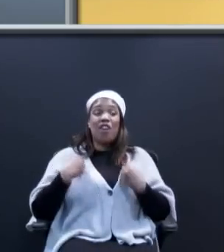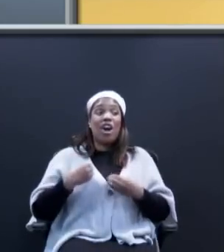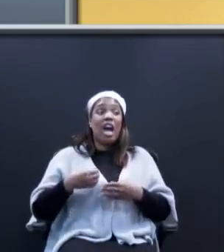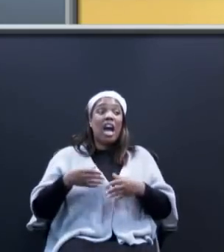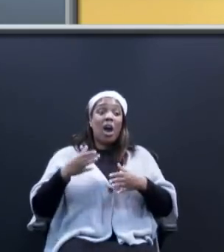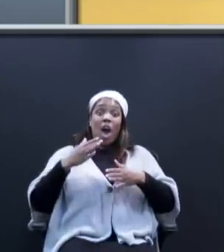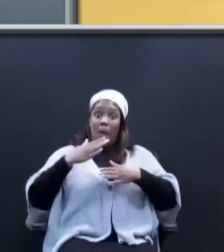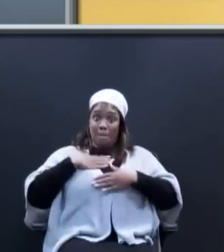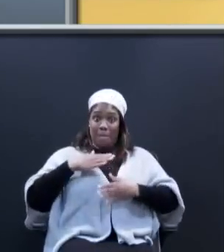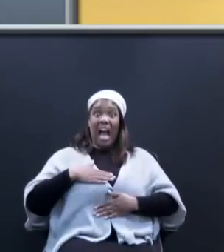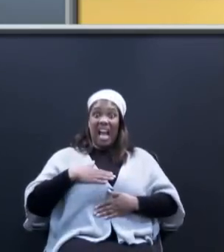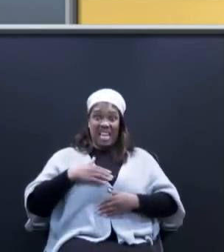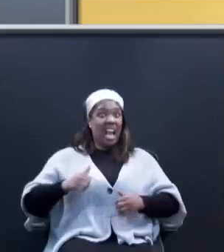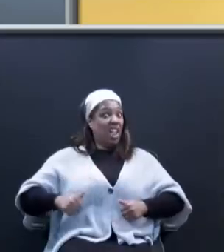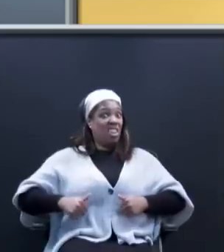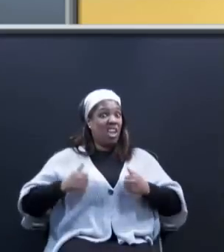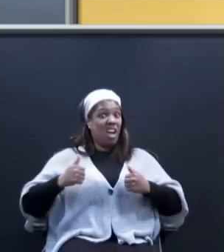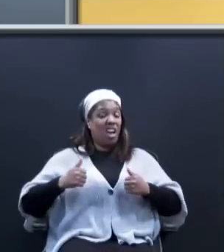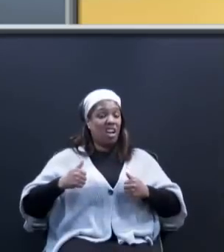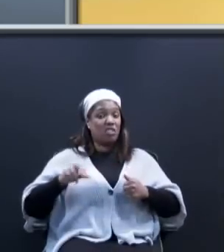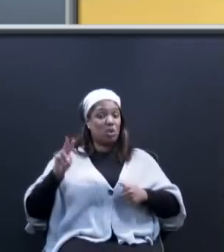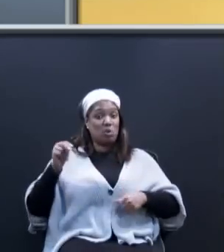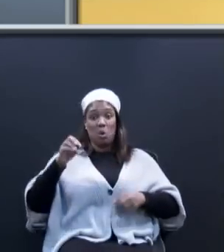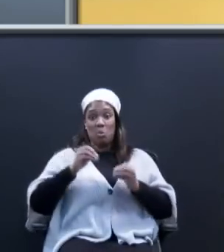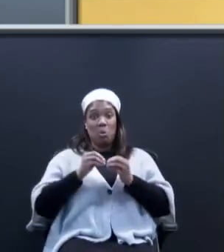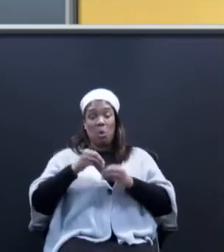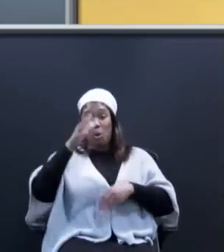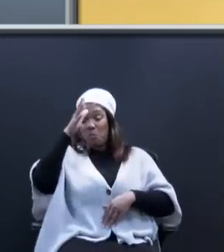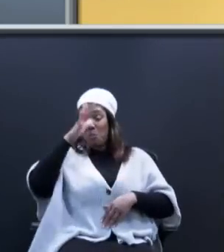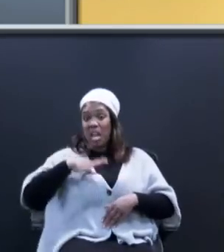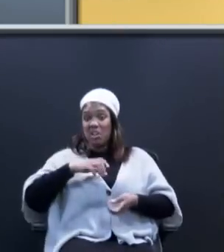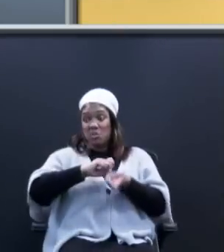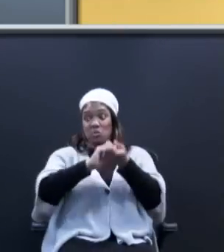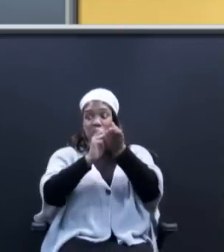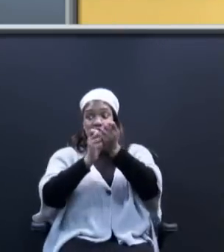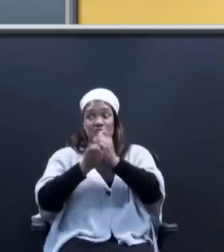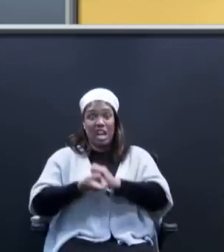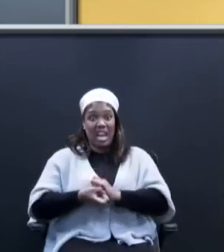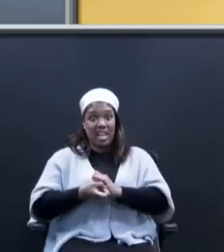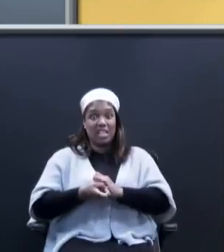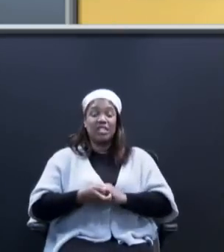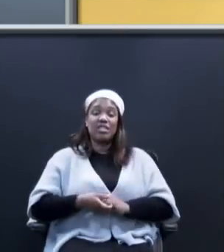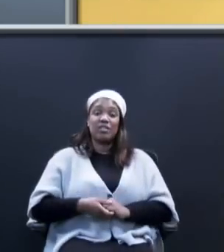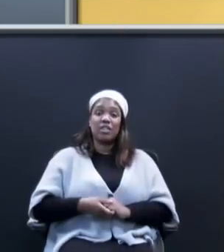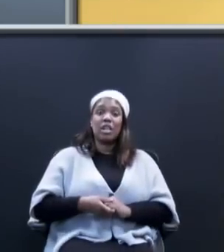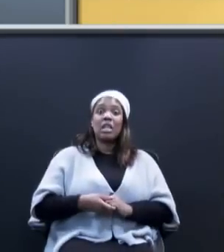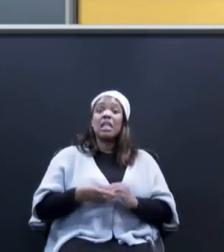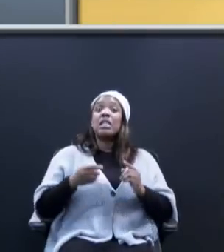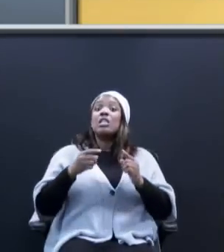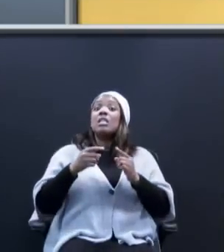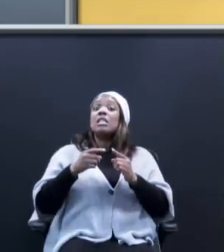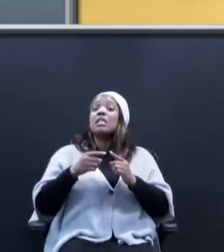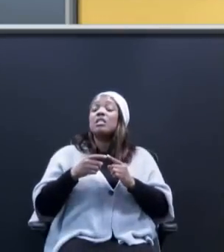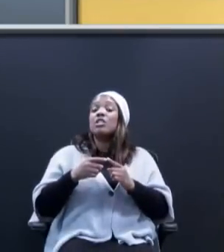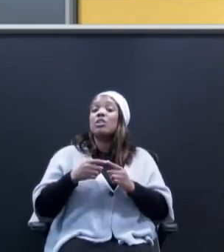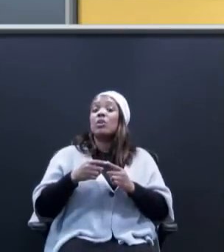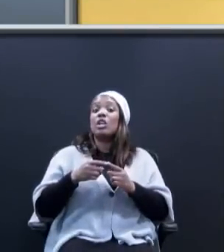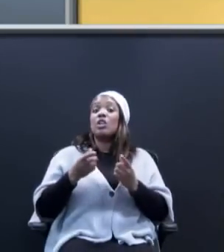So he ain't going to keep it no more until he do it in the Father's kingdom.